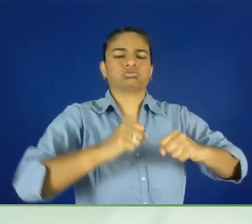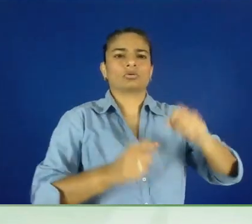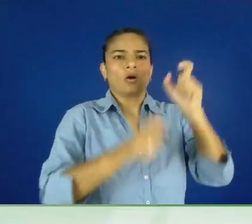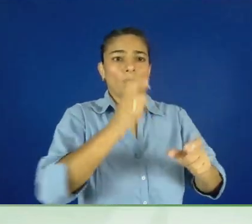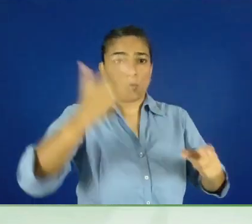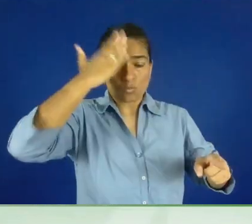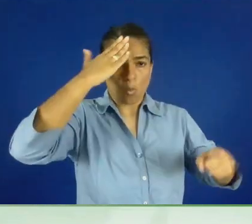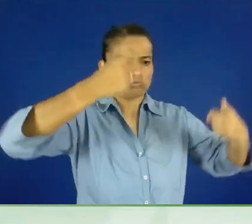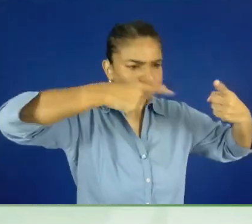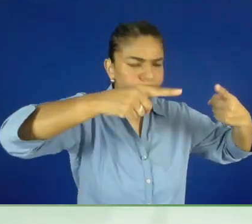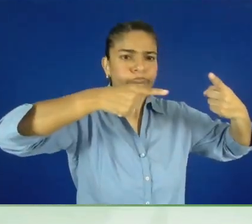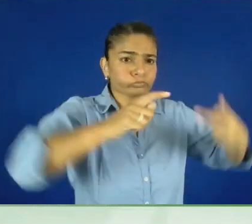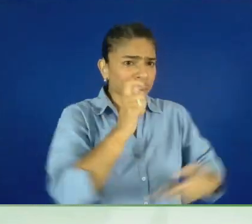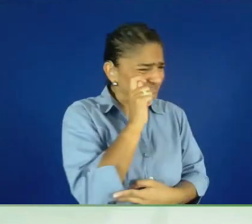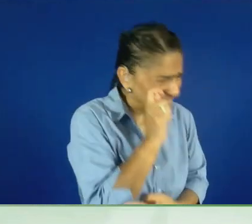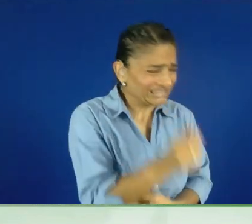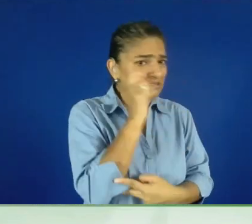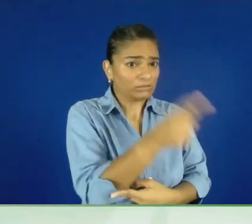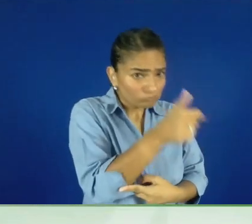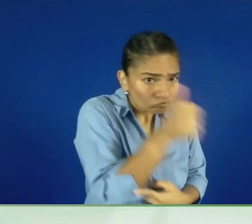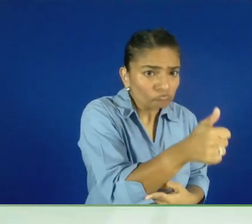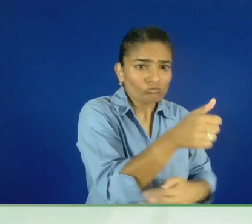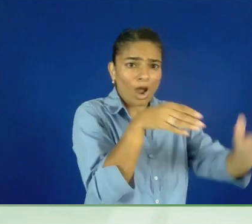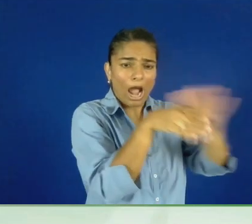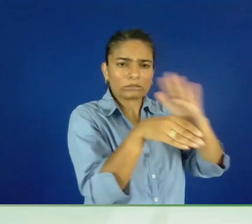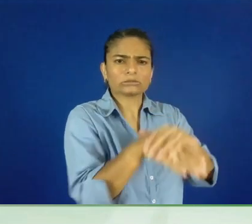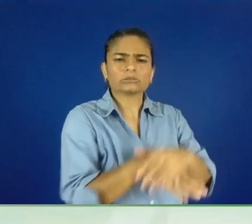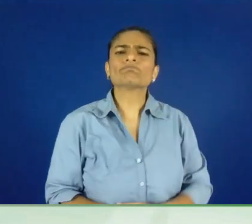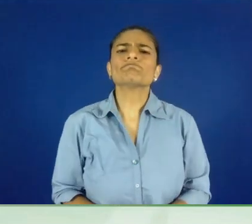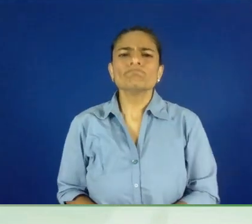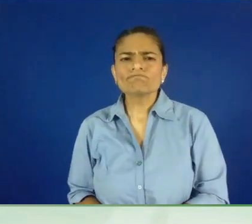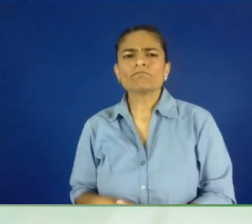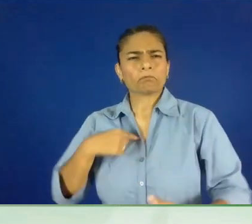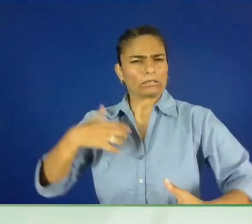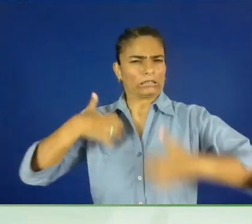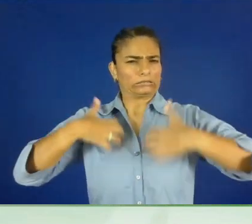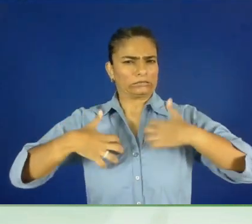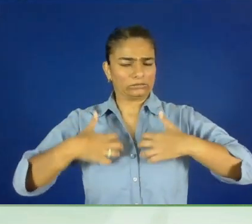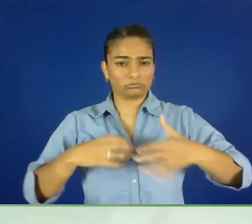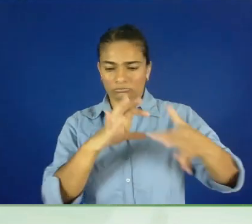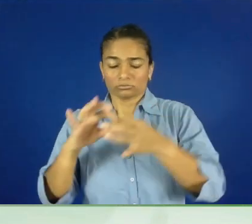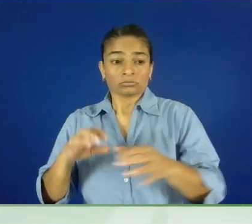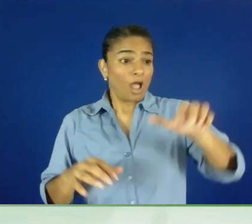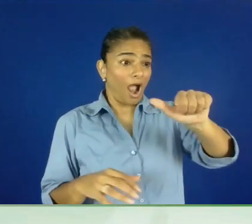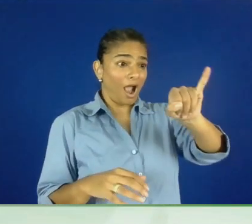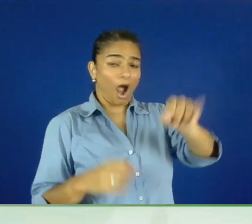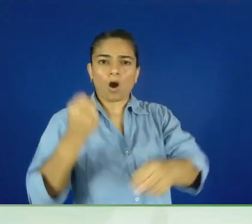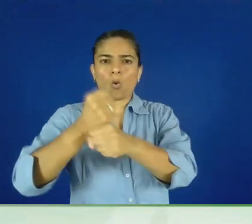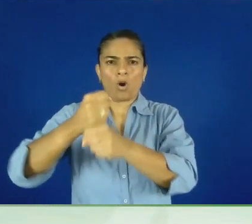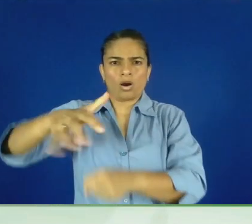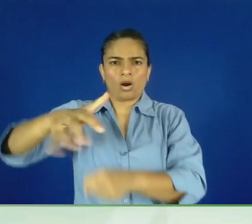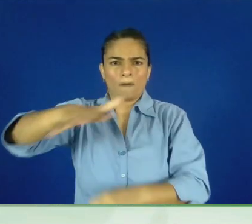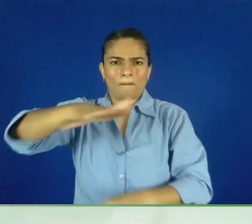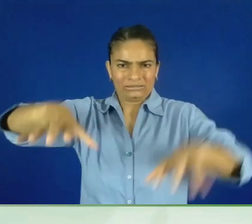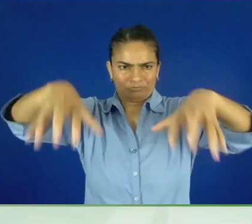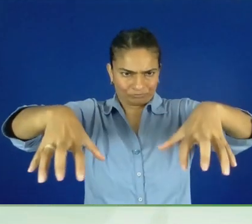employment and the work, but we tend to go straight into this recruitment issue as probably the most significant. But I'm just interested, and Bianca, maybe